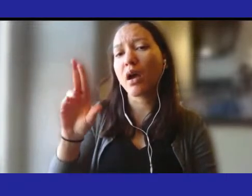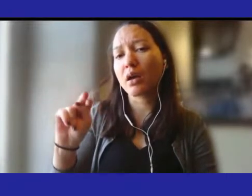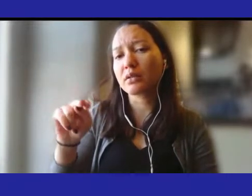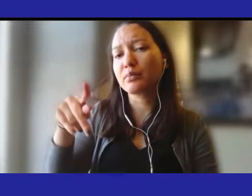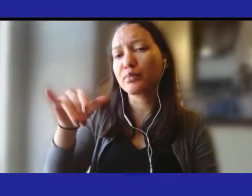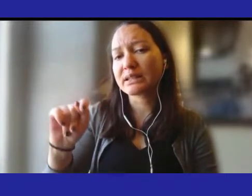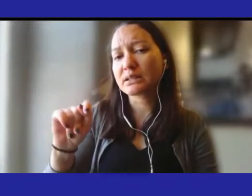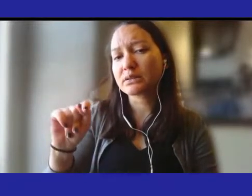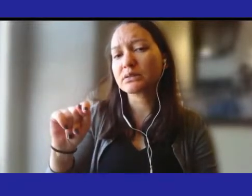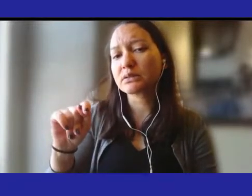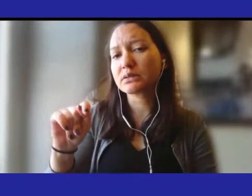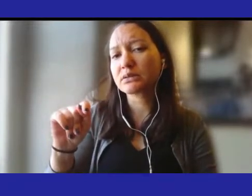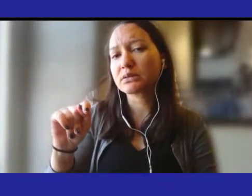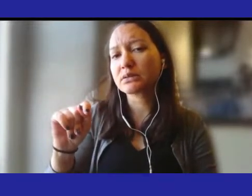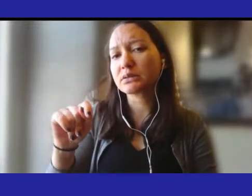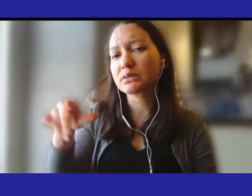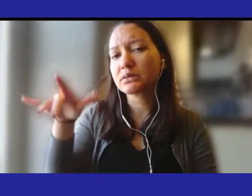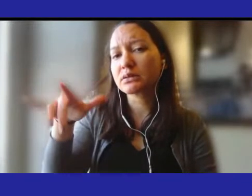David.